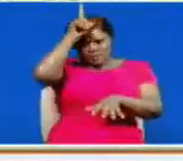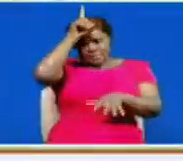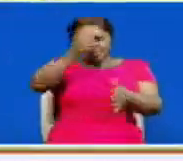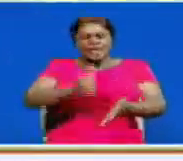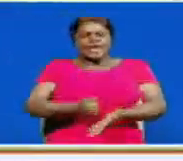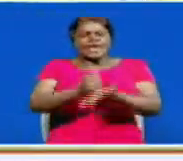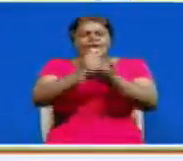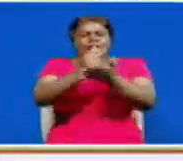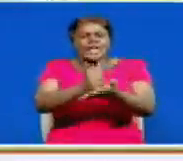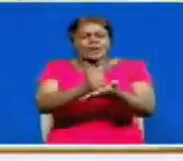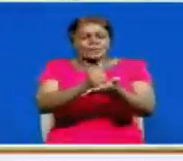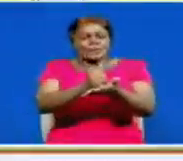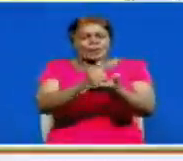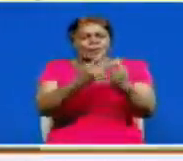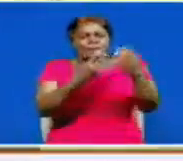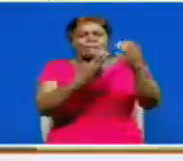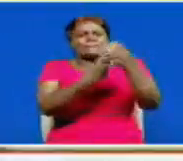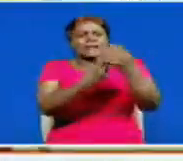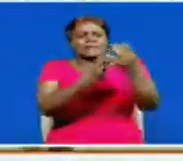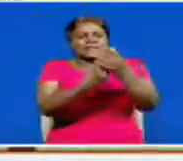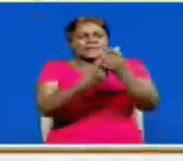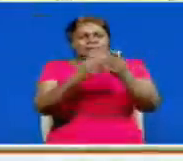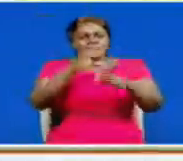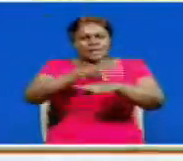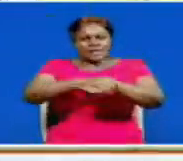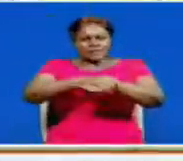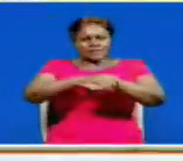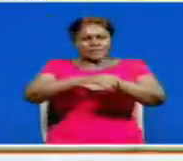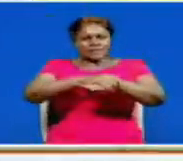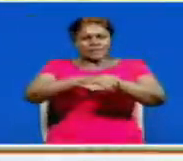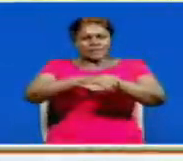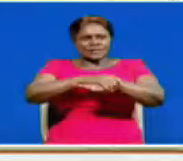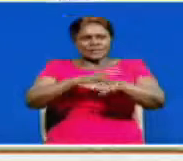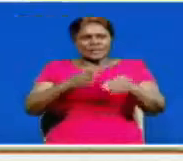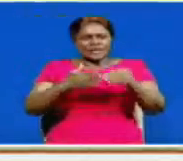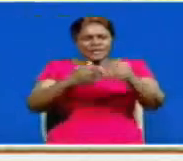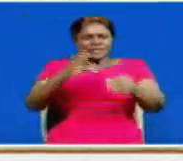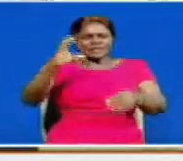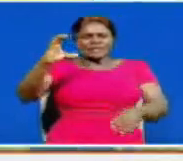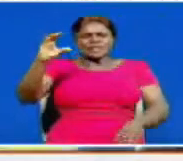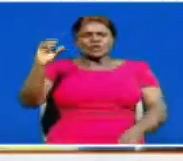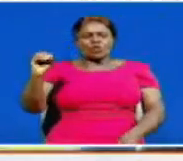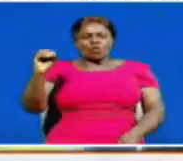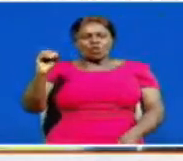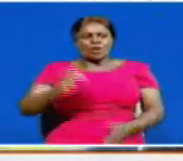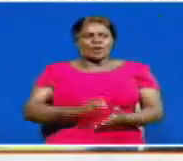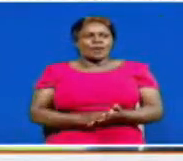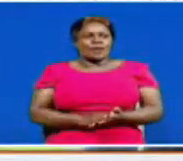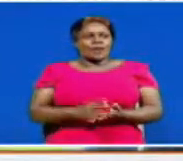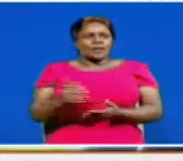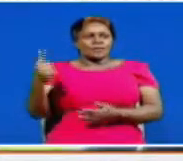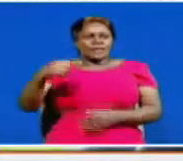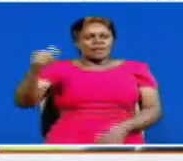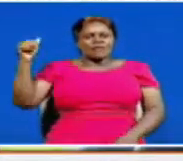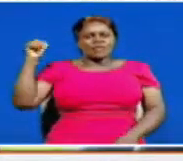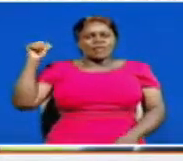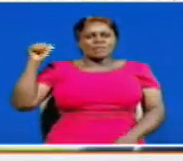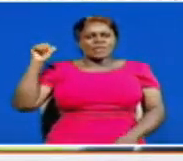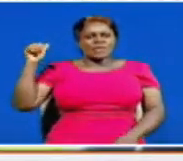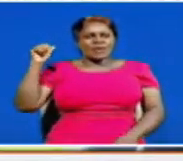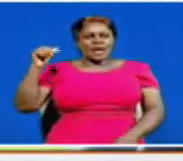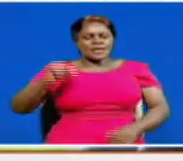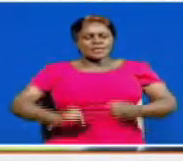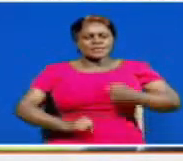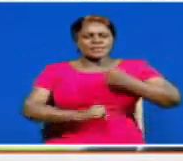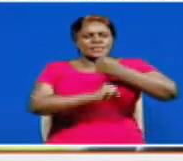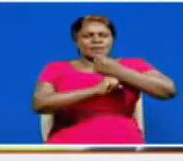by our very good partner, our friend, the Extreme Sports, led by the CEO, Mr. Hussein Mohamed. Us coming to Nyamira and coming to